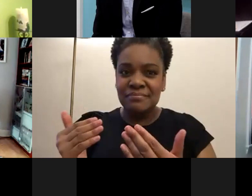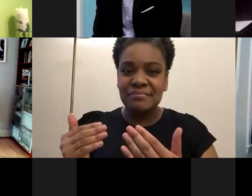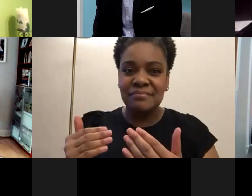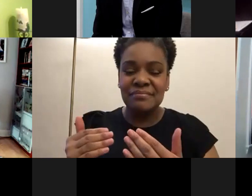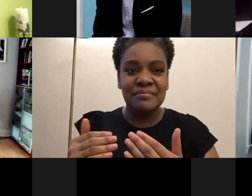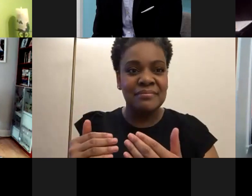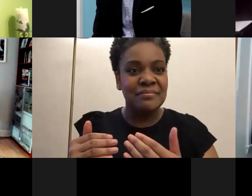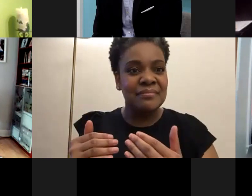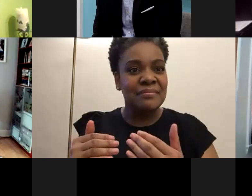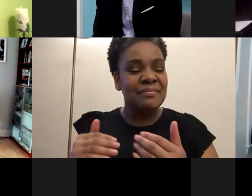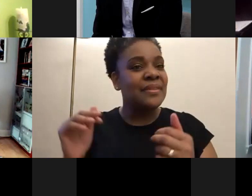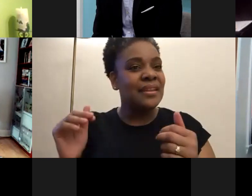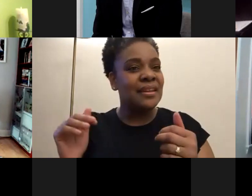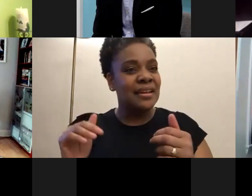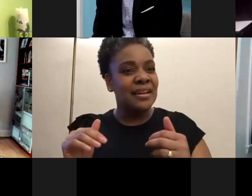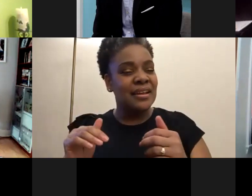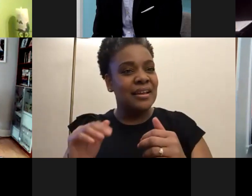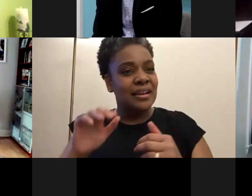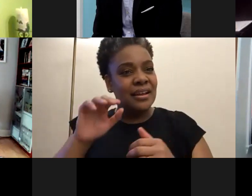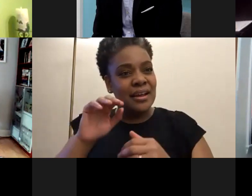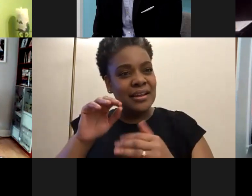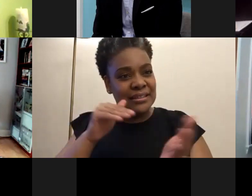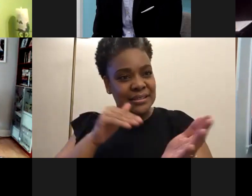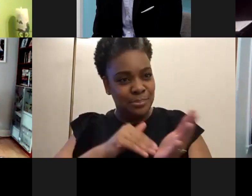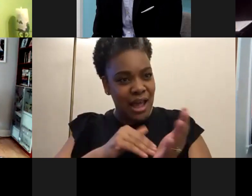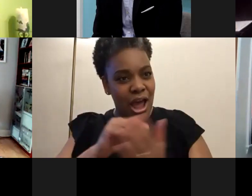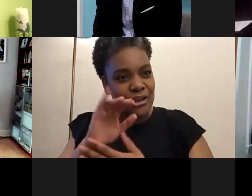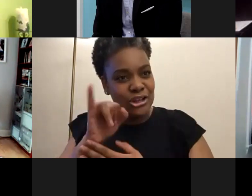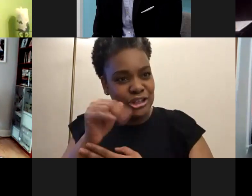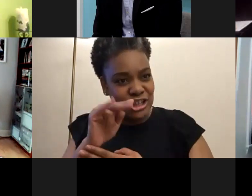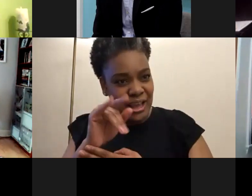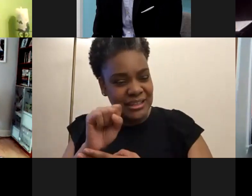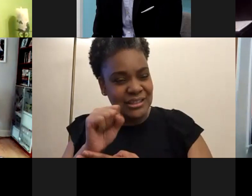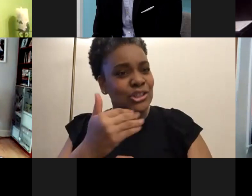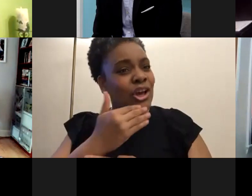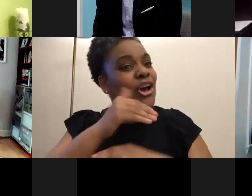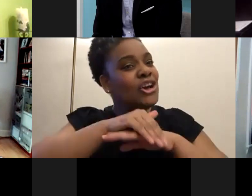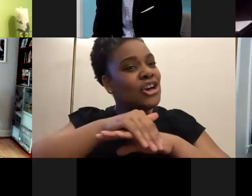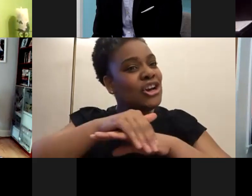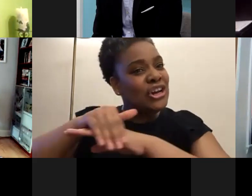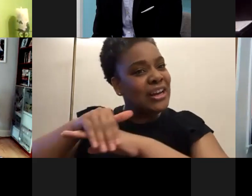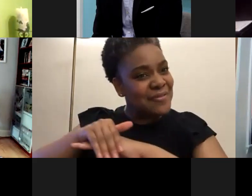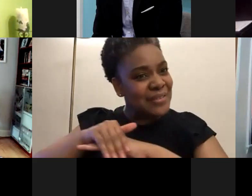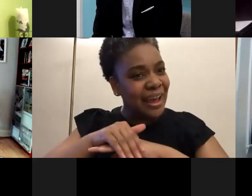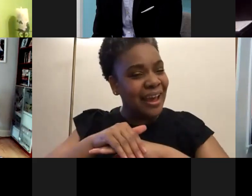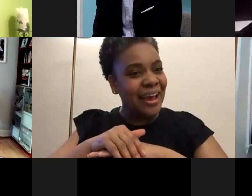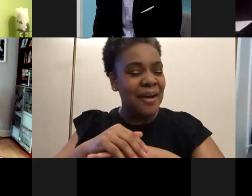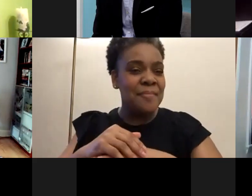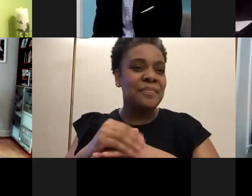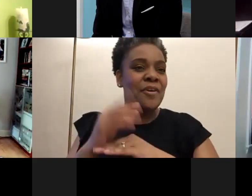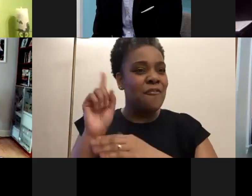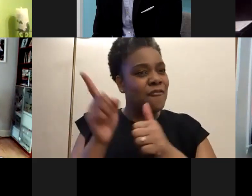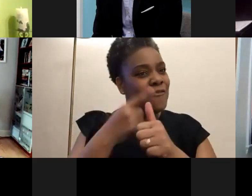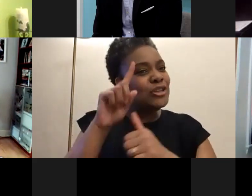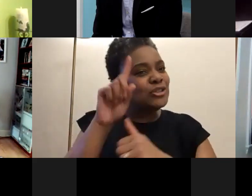Good evening, everyone. So the first question I'm going to ask is from an anonymous attendee. If we